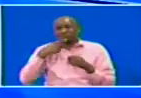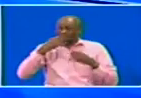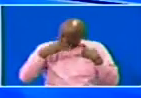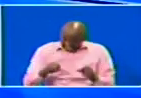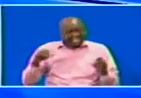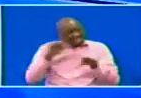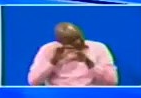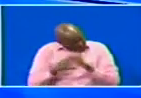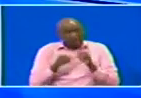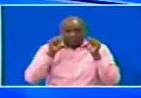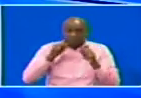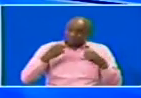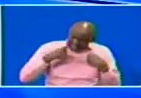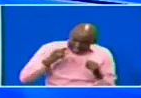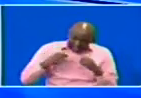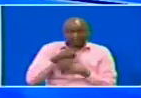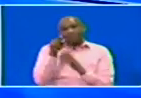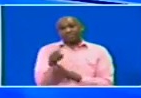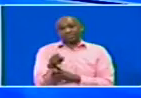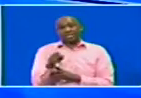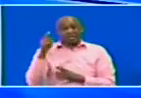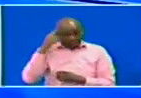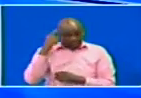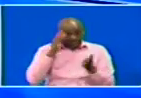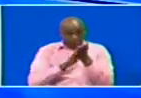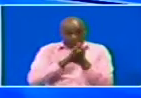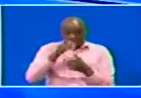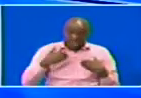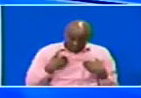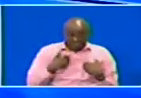everything he possibly could on that. Remember to keep your comments coming in. Our poll continues. Has the president